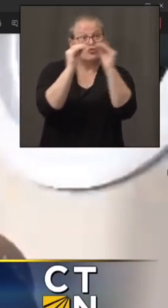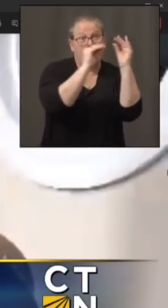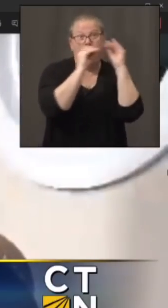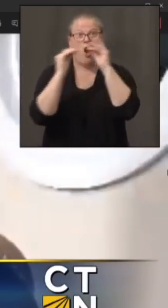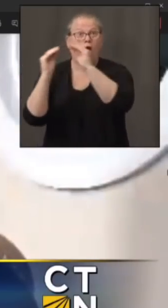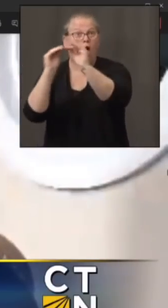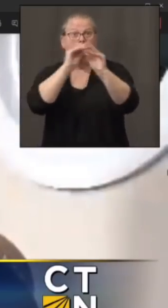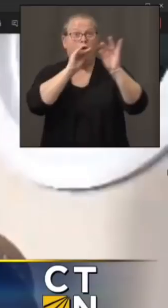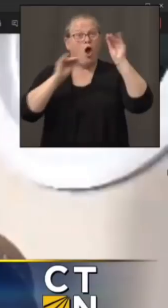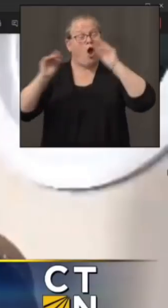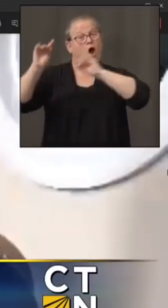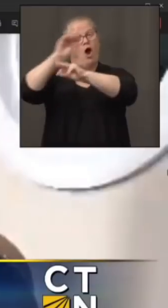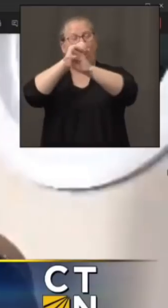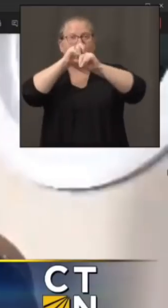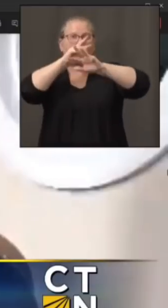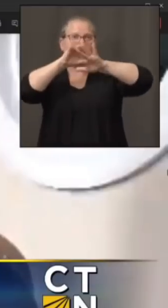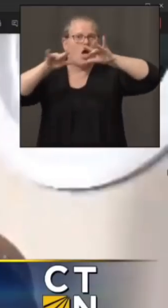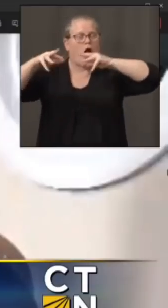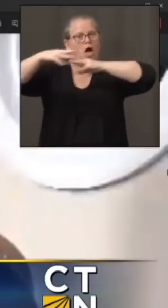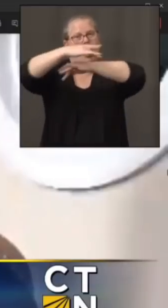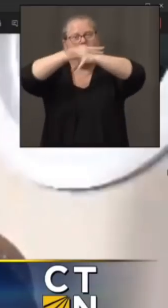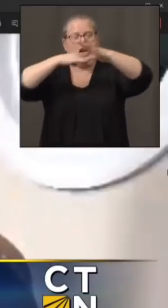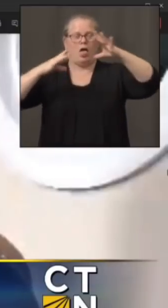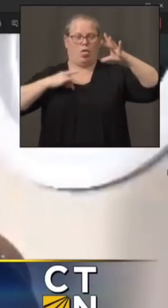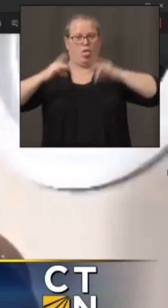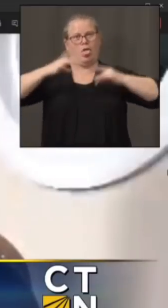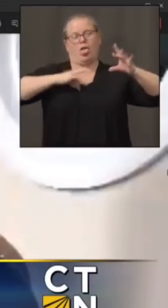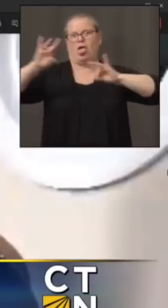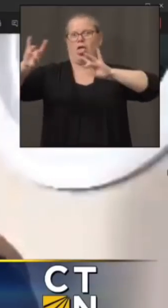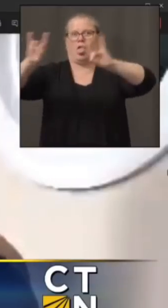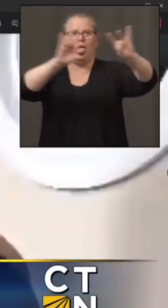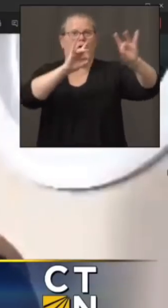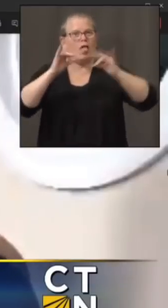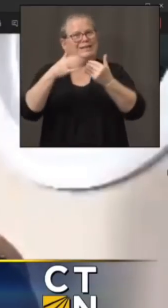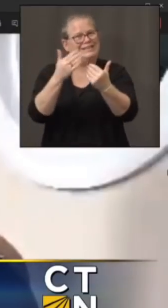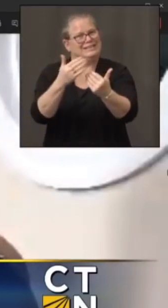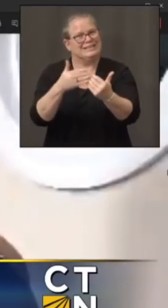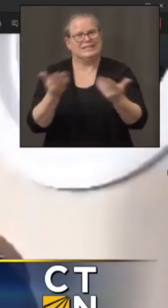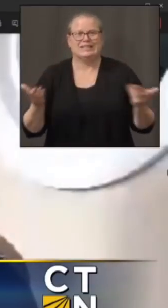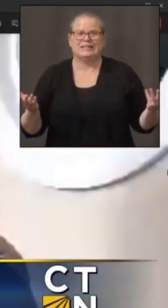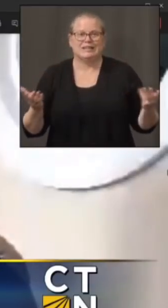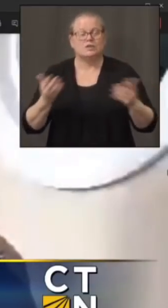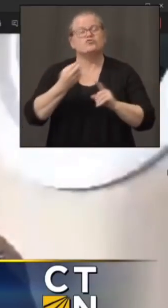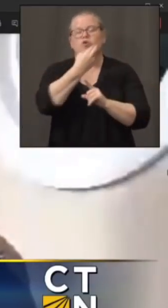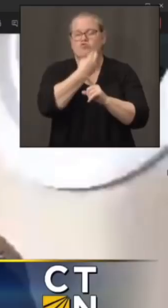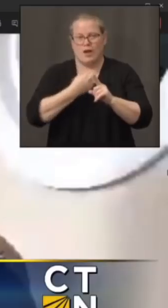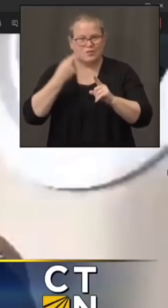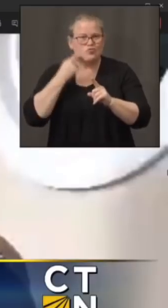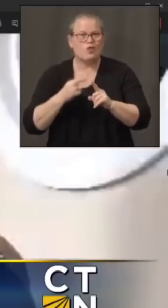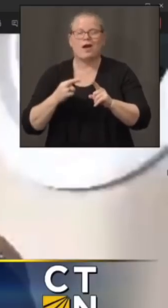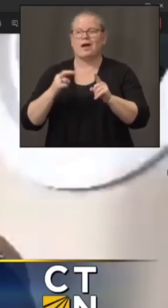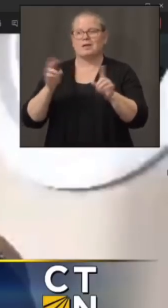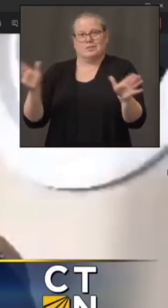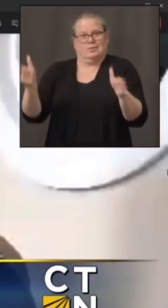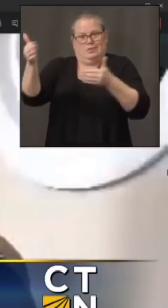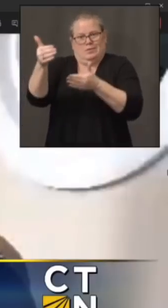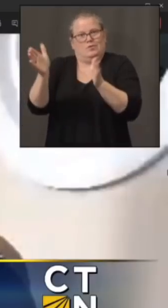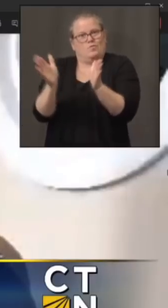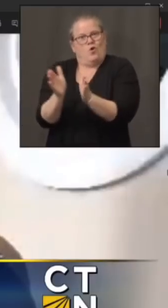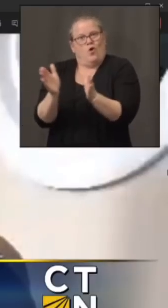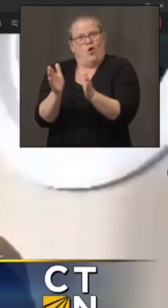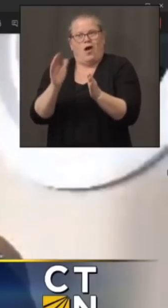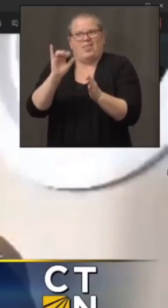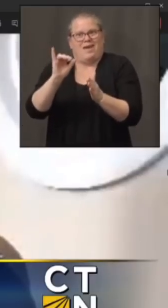aerosolized respiratory what we call droplet nuclei. So restaurants, other confined spaces like that become, in